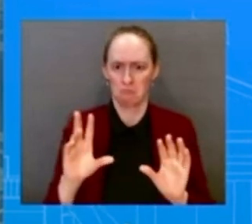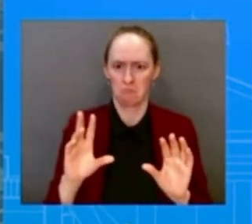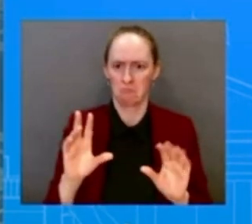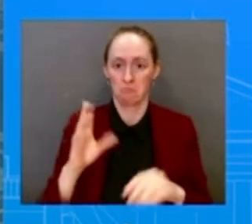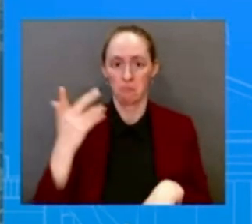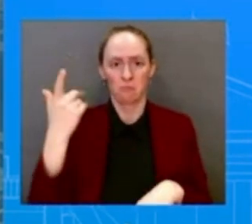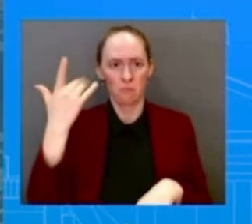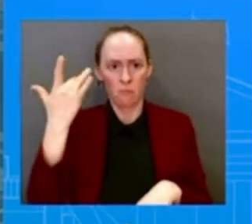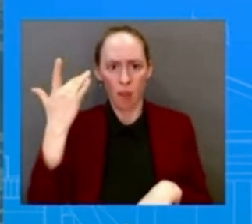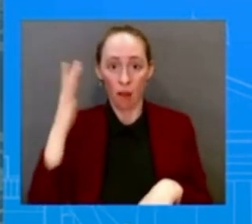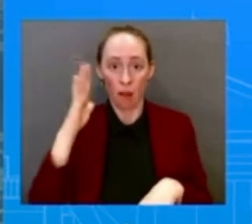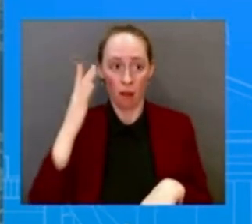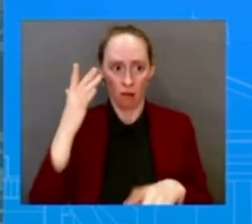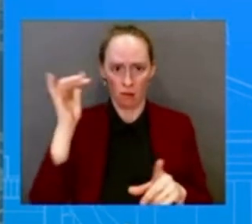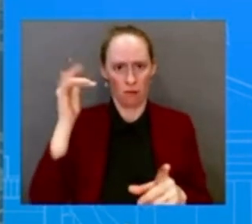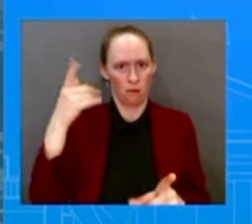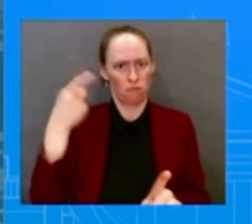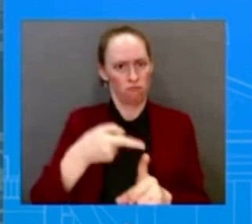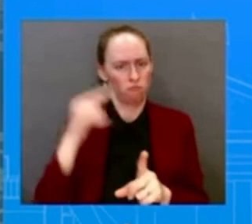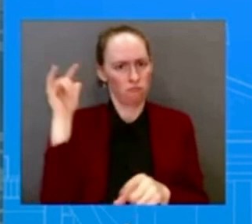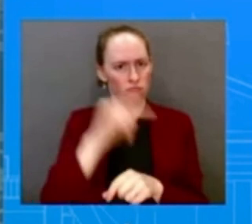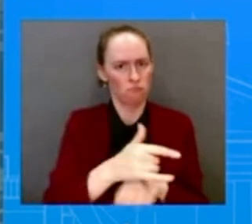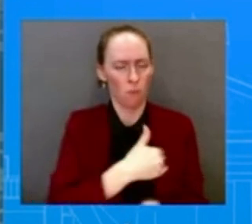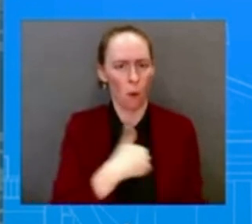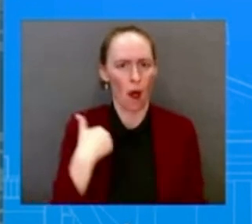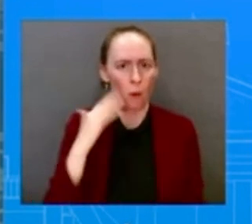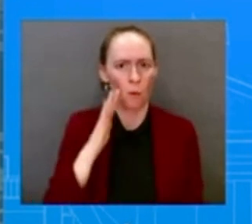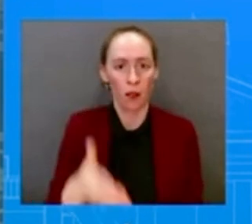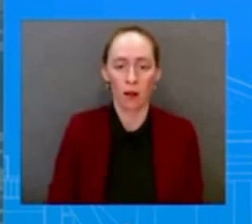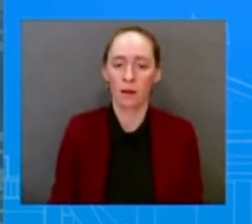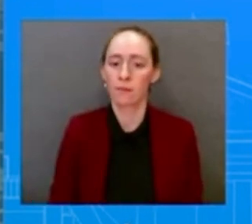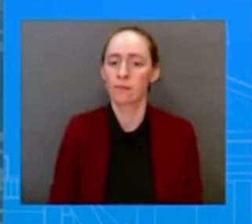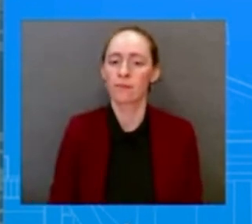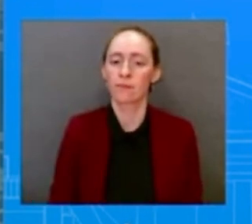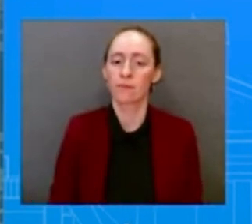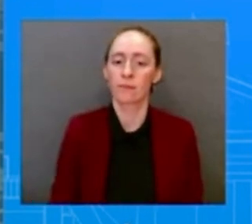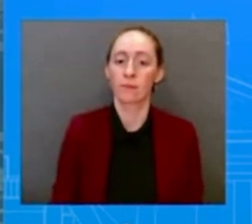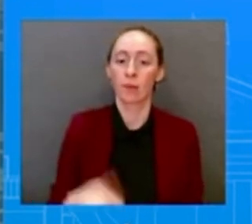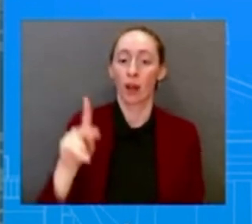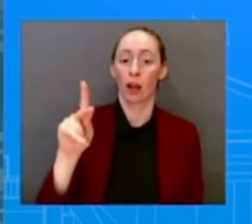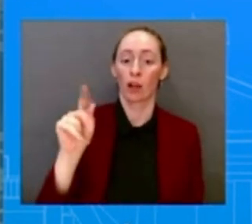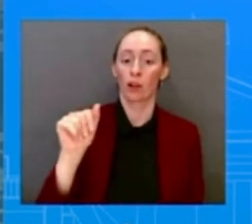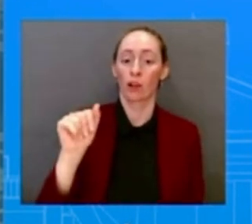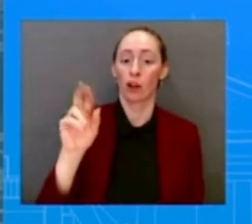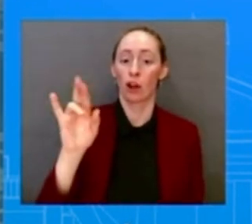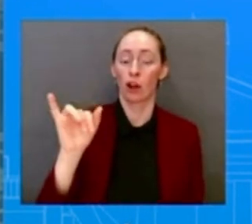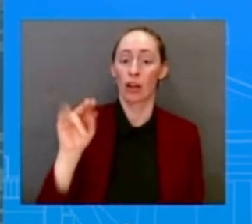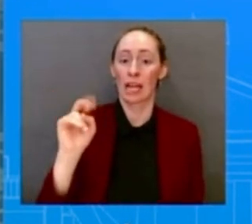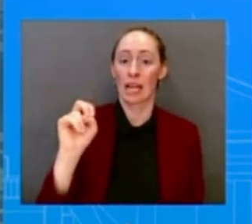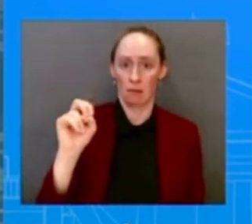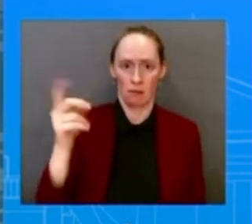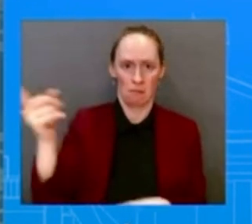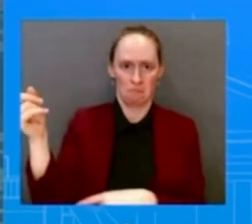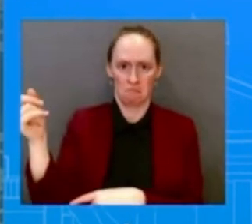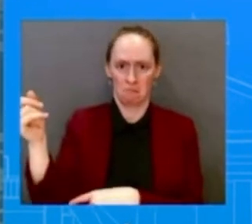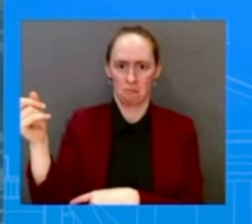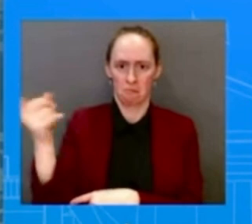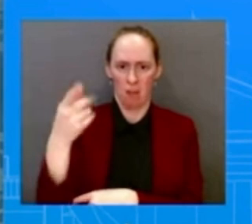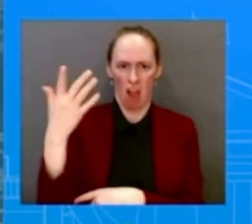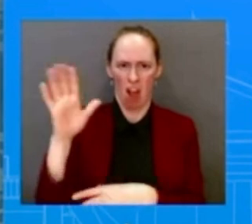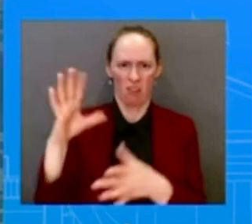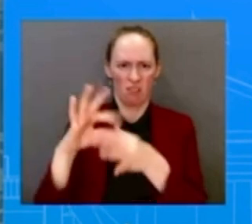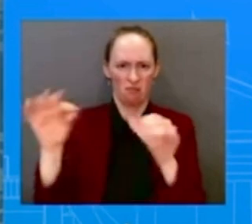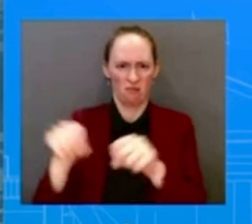And in Corinne's opening statement, I think she answered your main question, which is, what does he want to talk about? He wants to talk about the importance of